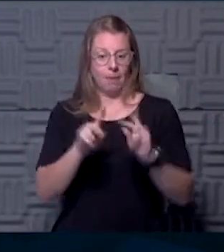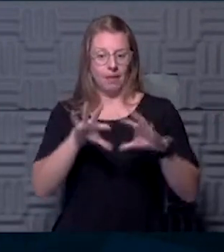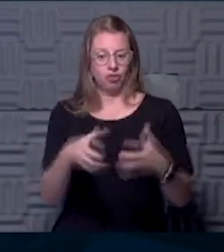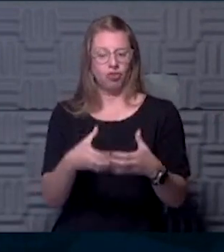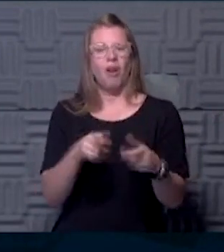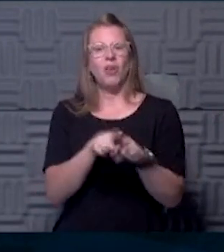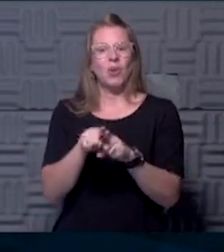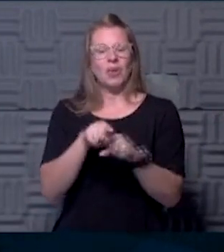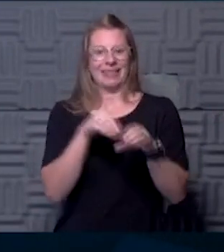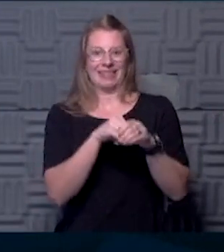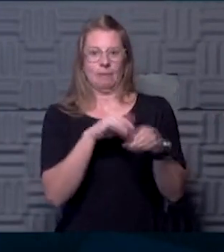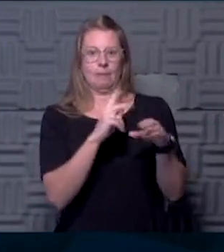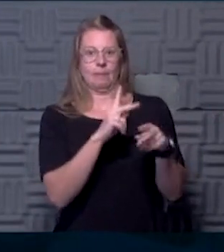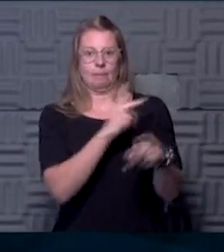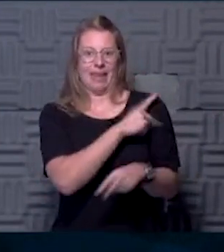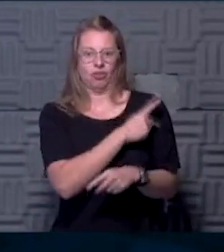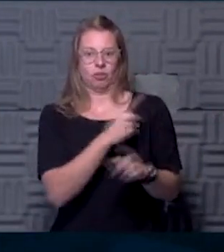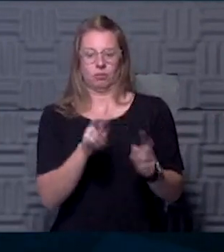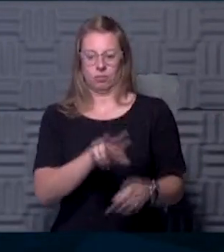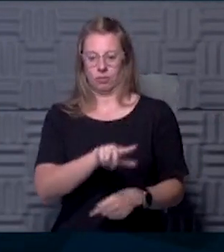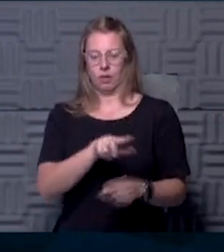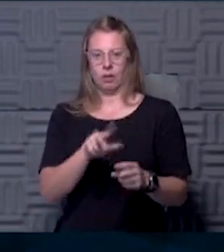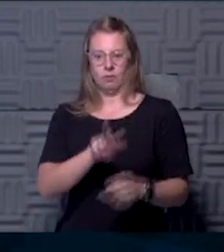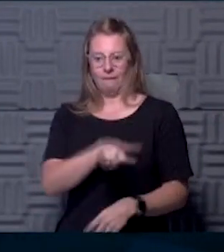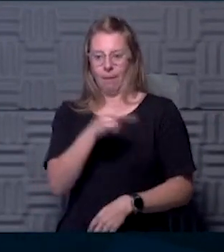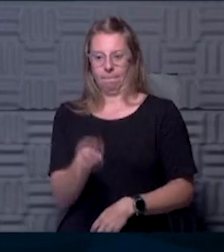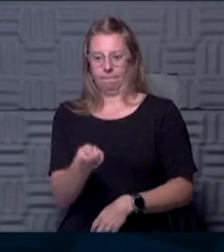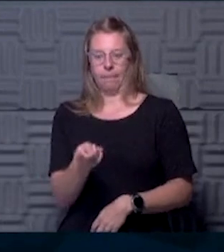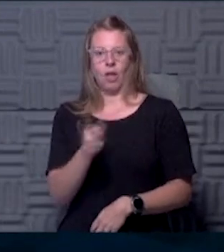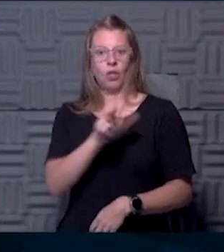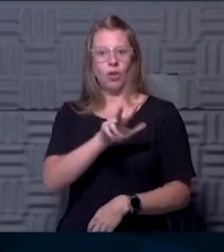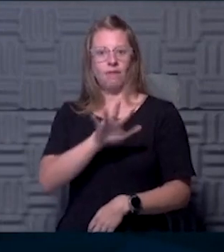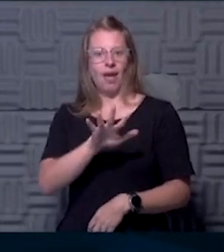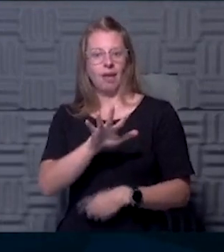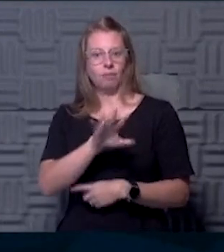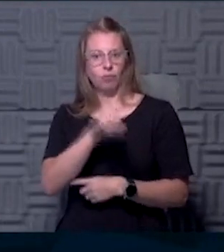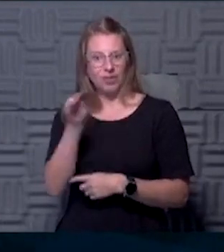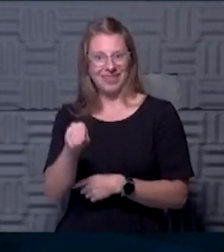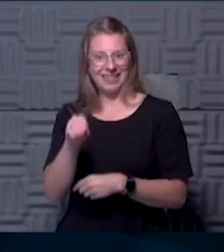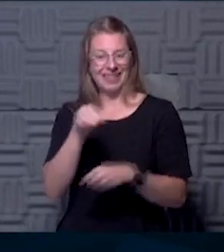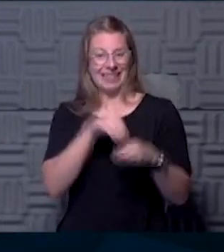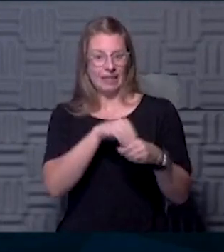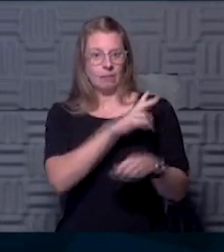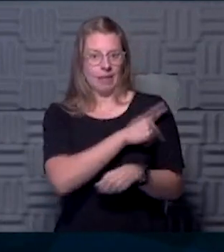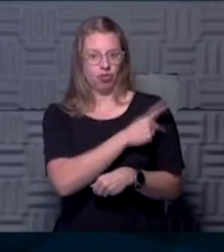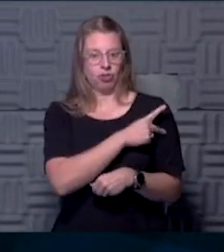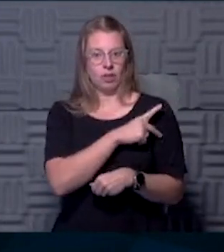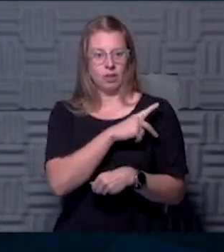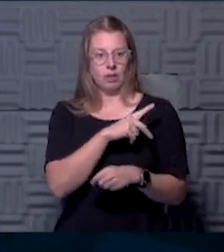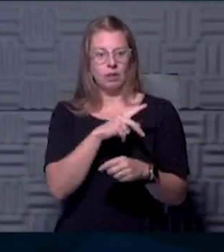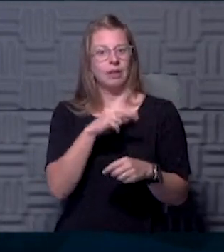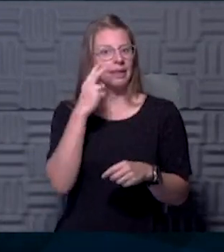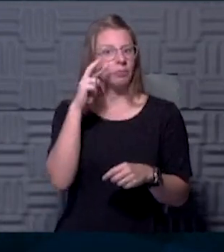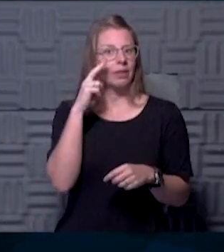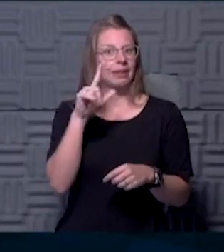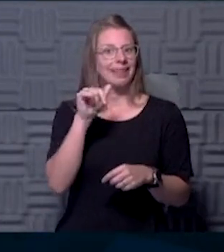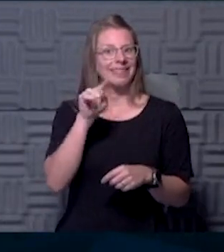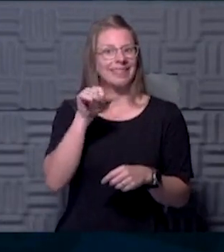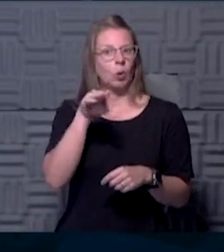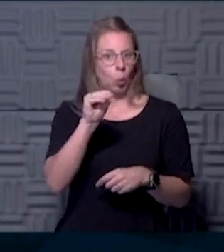inpatients. We flipped. About 35% of the inpatients now being that other group, or Hispanic and